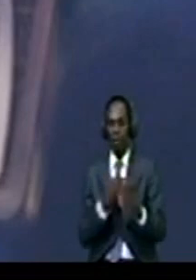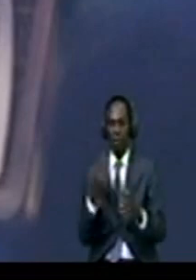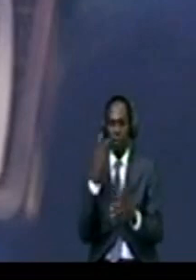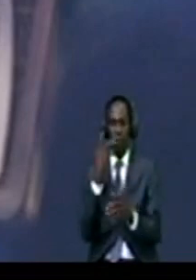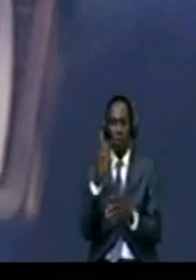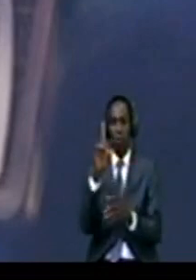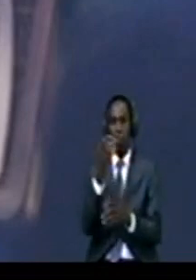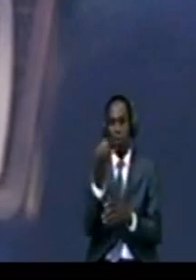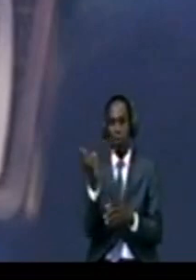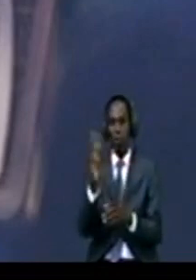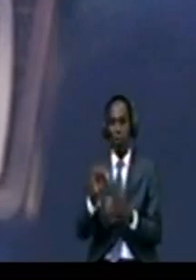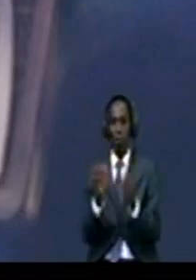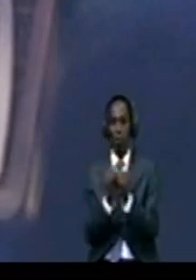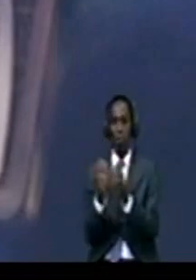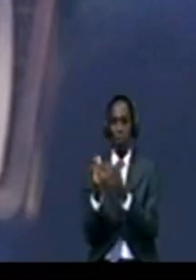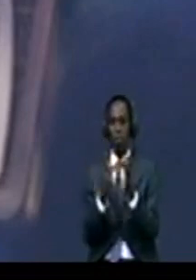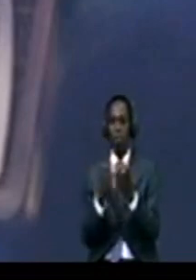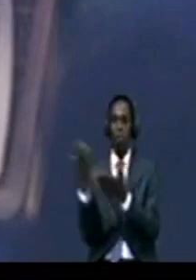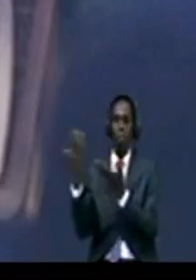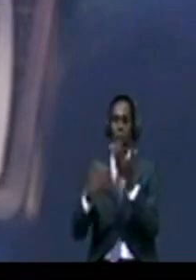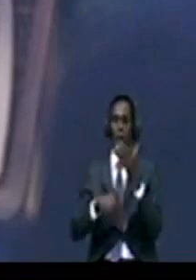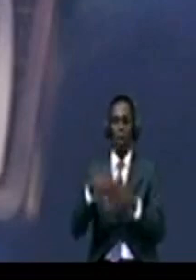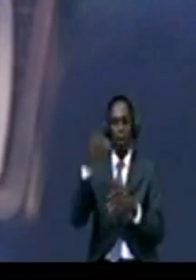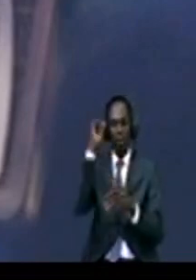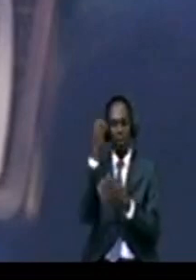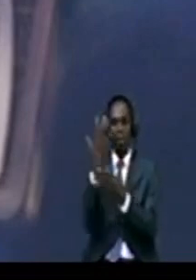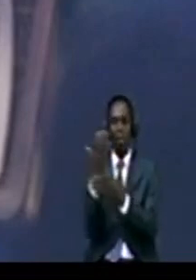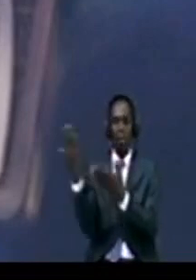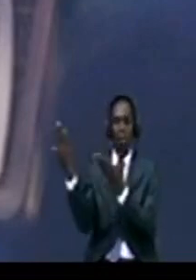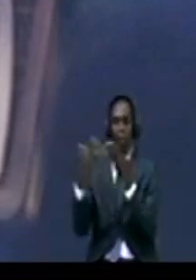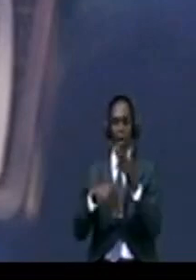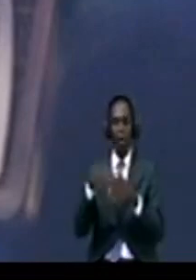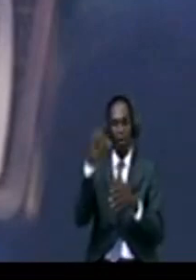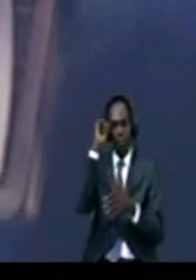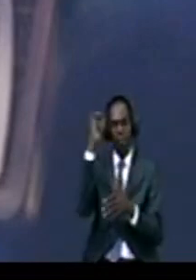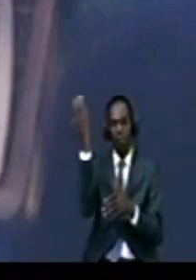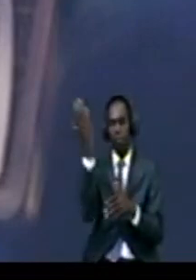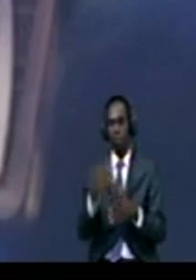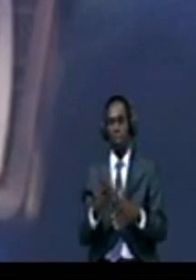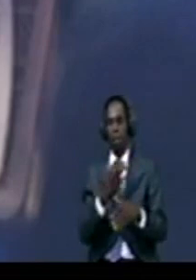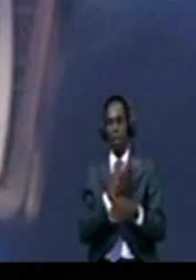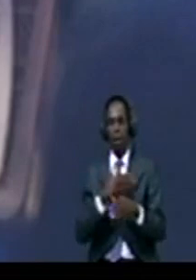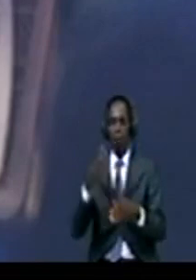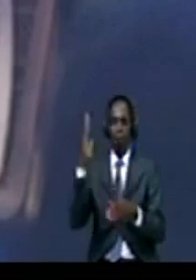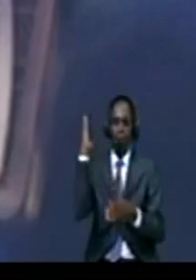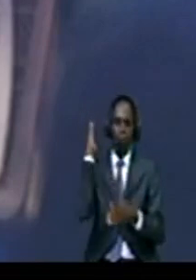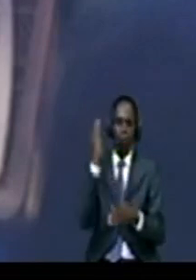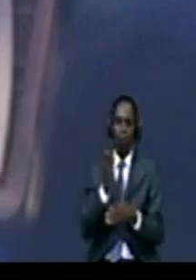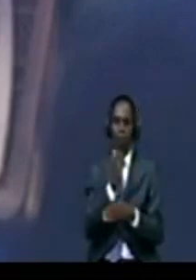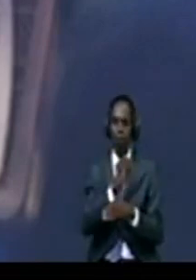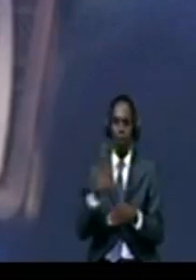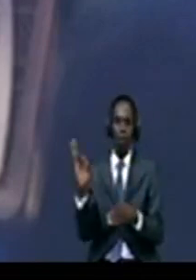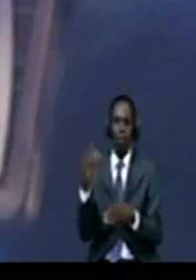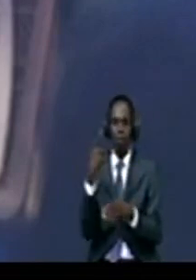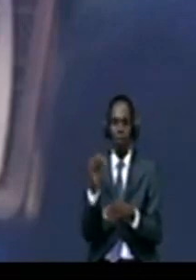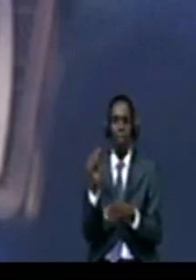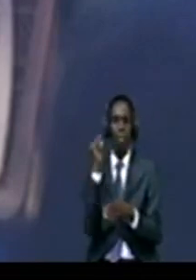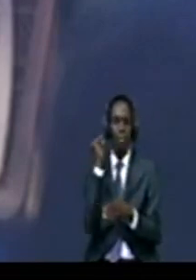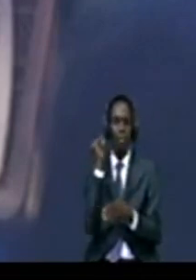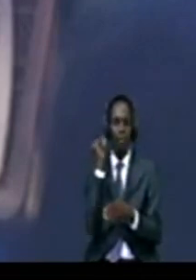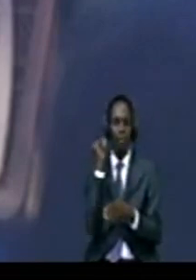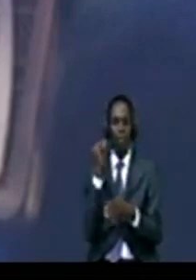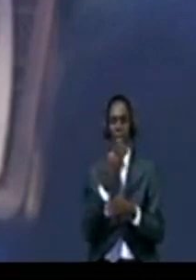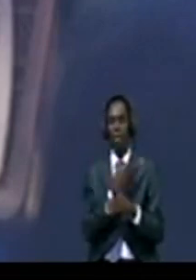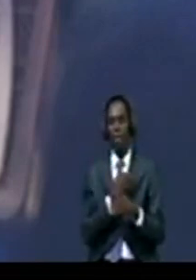with Jesus stretched out his hand and drew his sword and struck a servant of the high priest and smote off his ear. Then